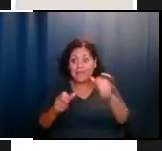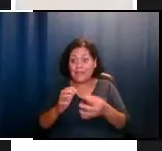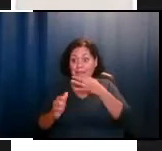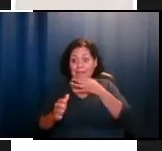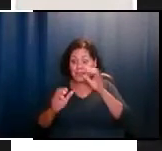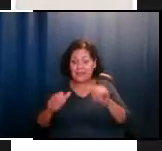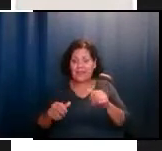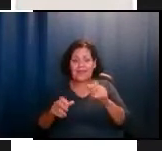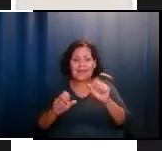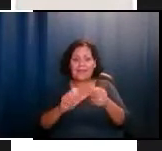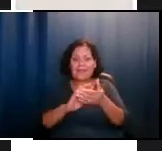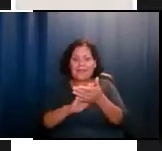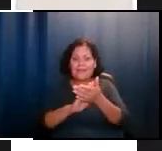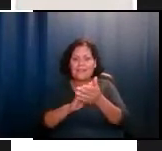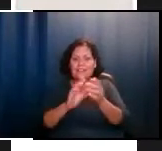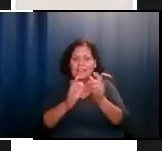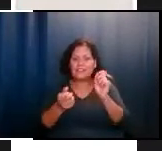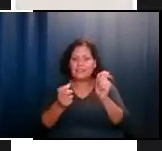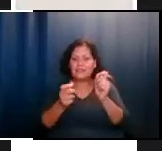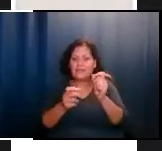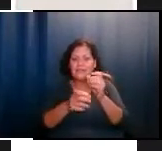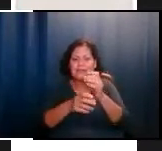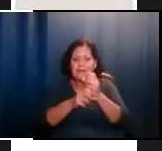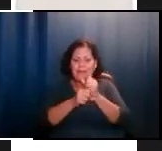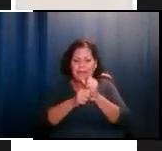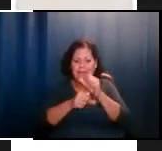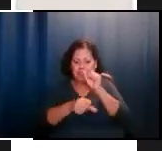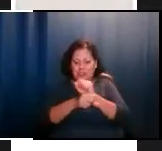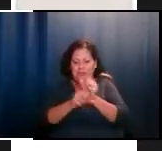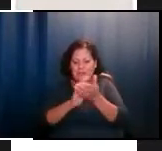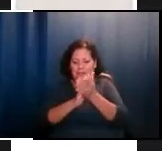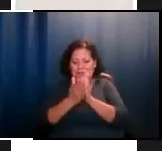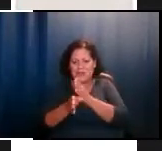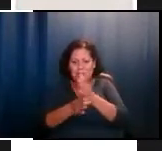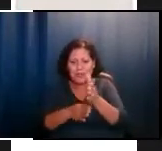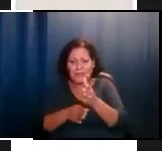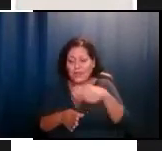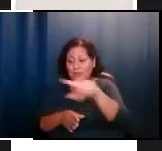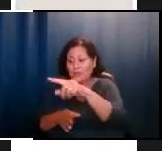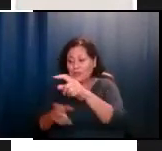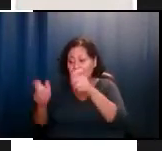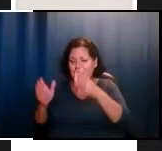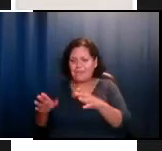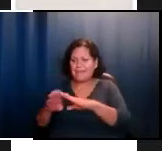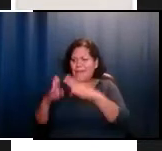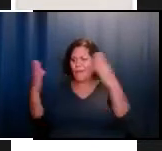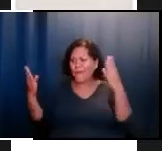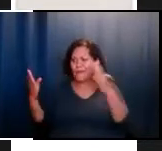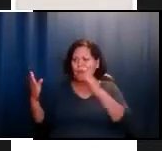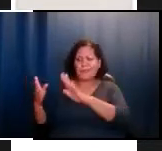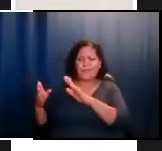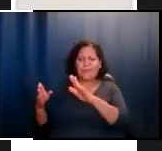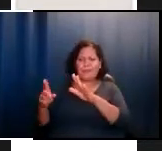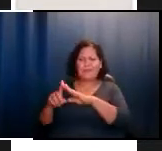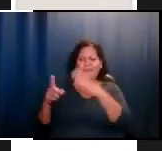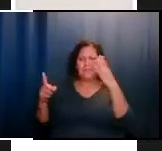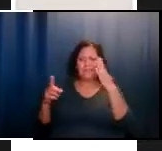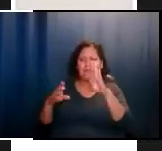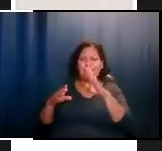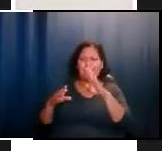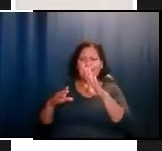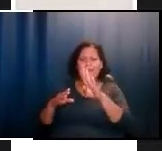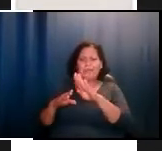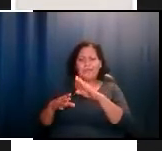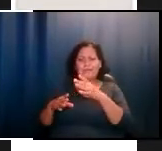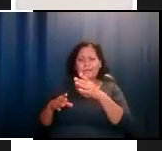and not just be a job. So these managers have opened their doors to I think we've had